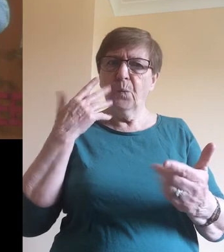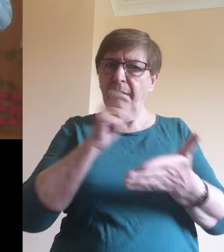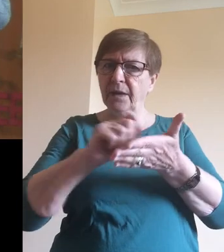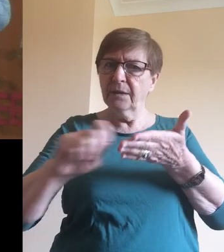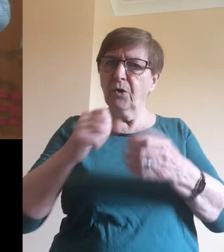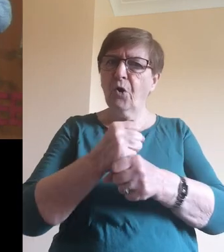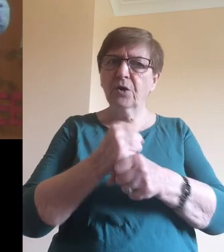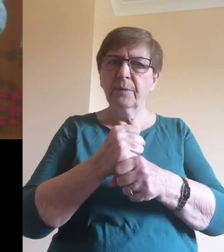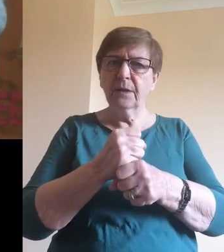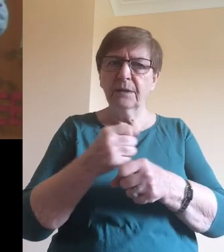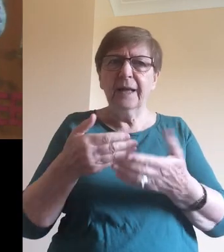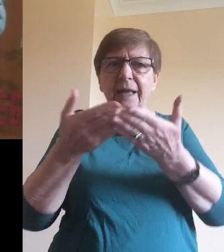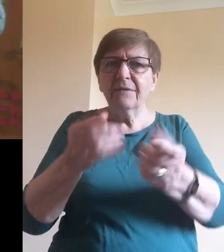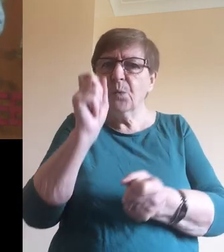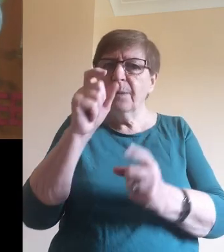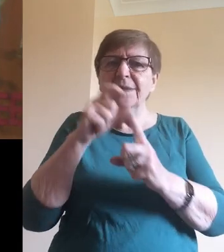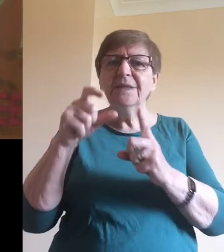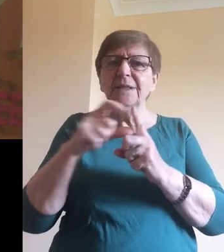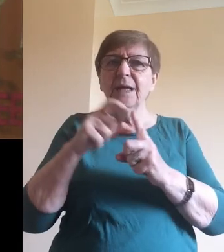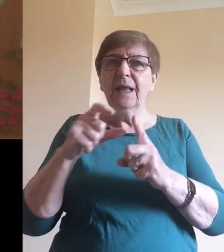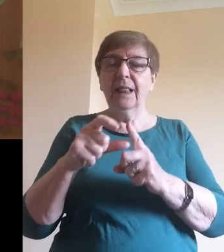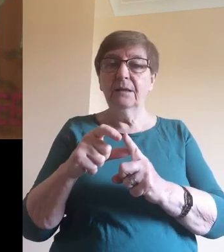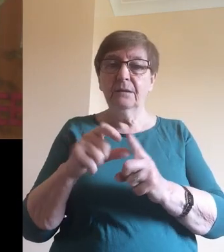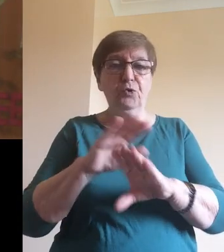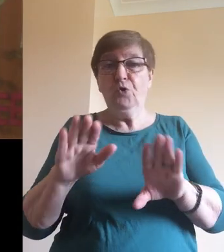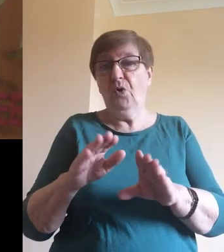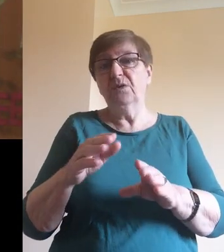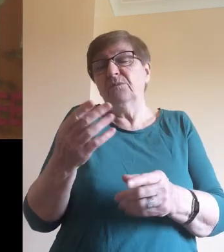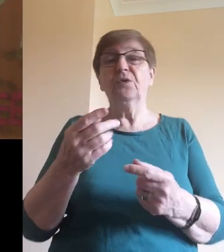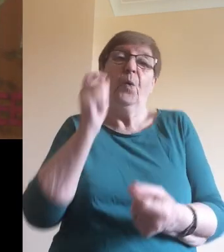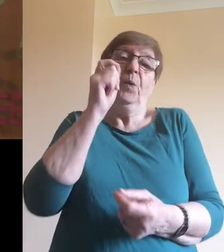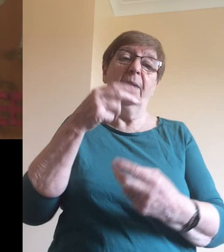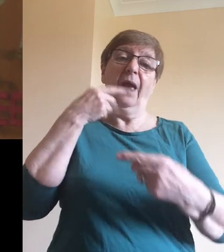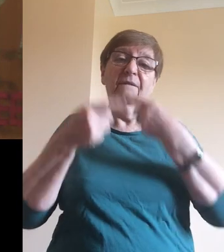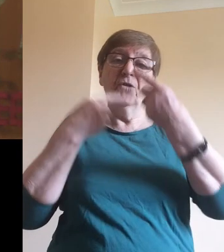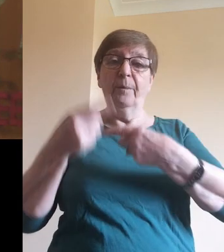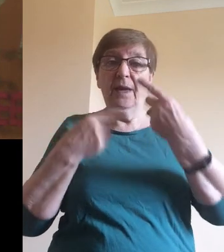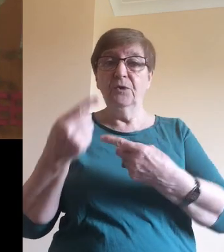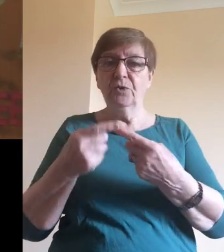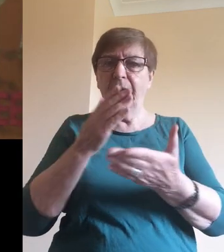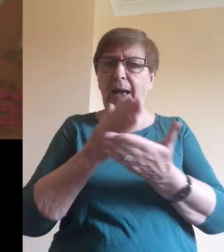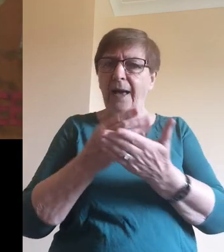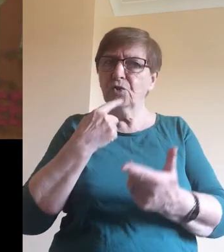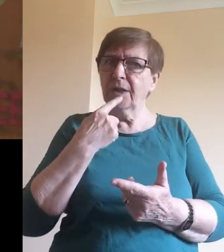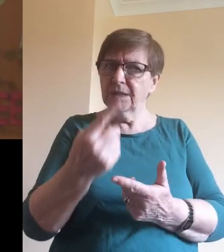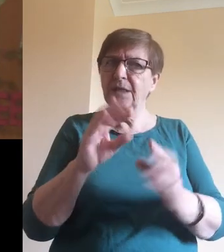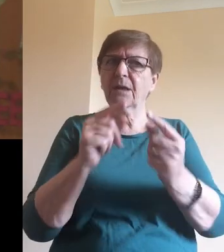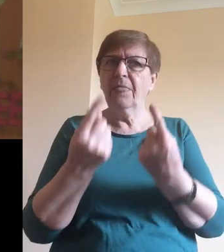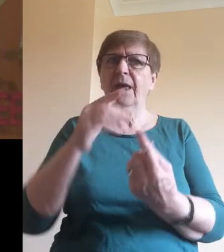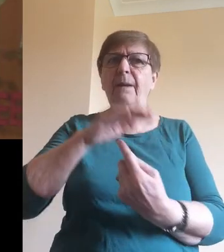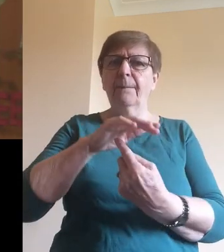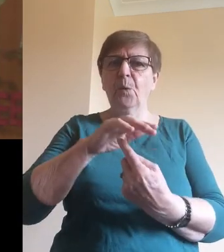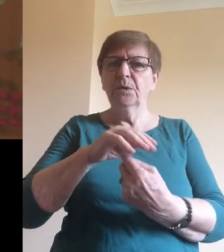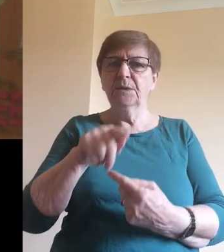you a little bit of detail, and he's not giving you just a bit of information. He's actually saying something much